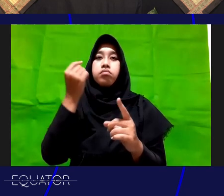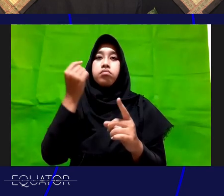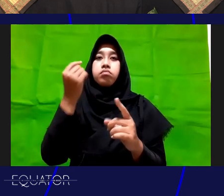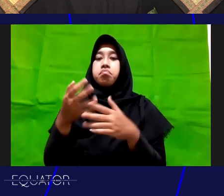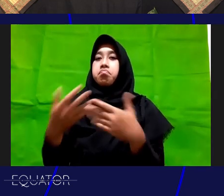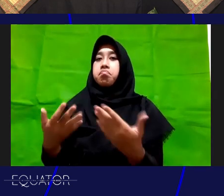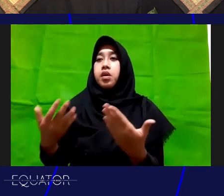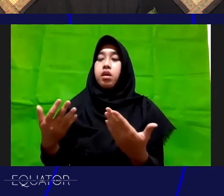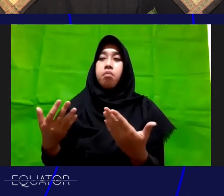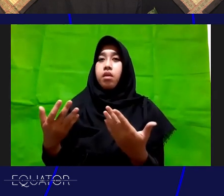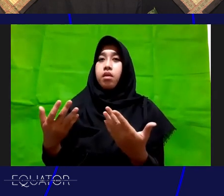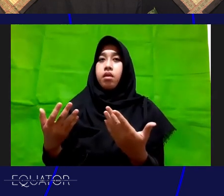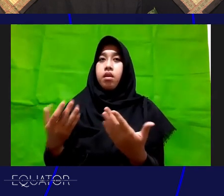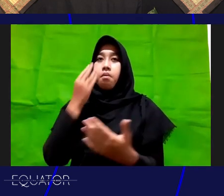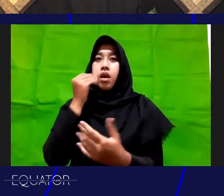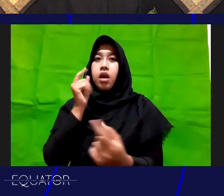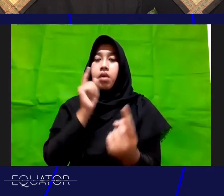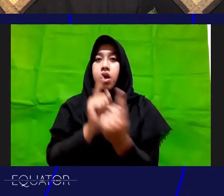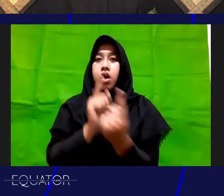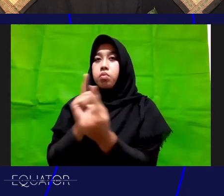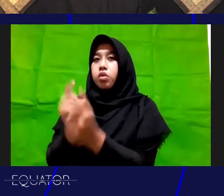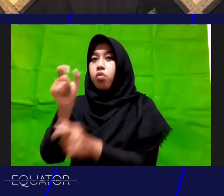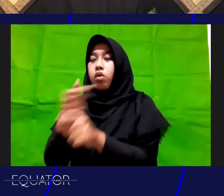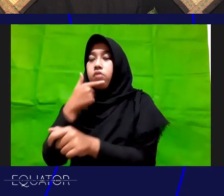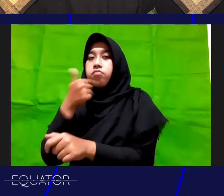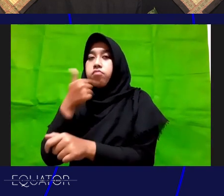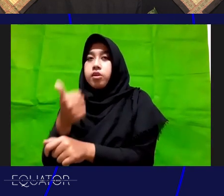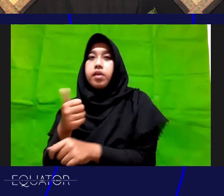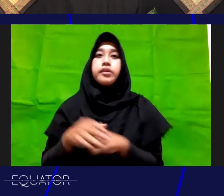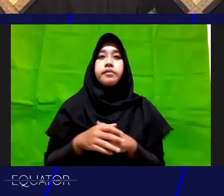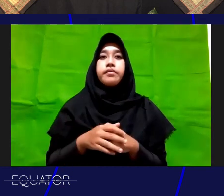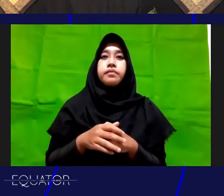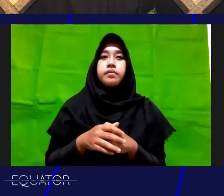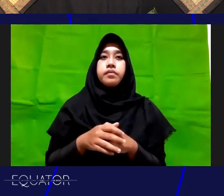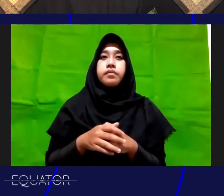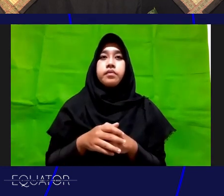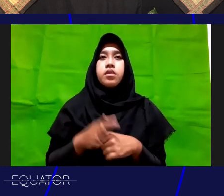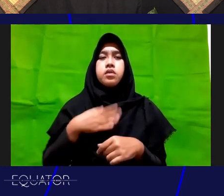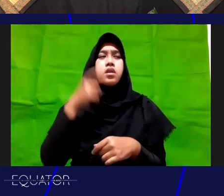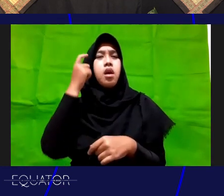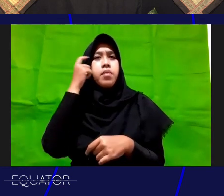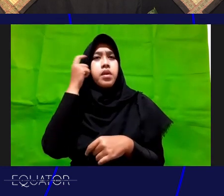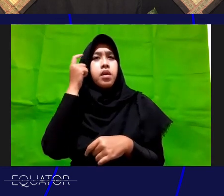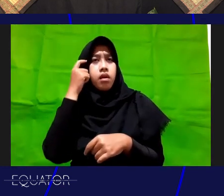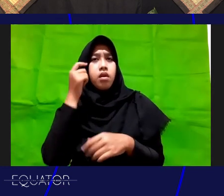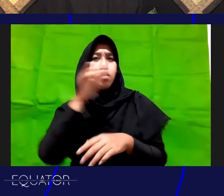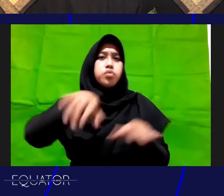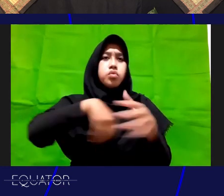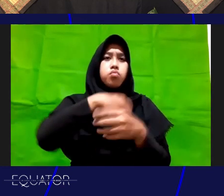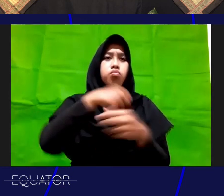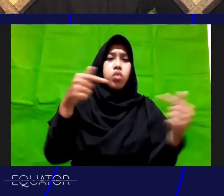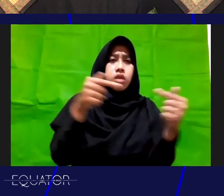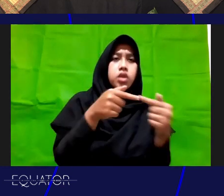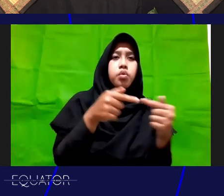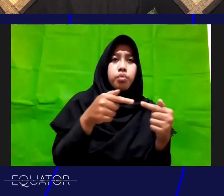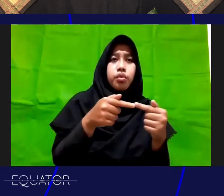because if we look at some very important things that happened with history, they still be connected. Just for instance, one topic